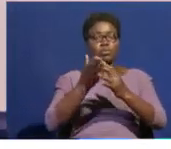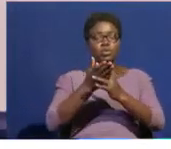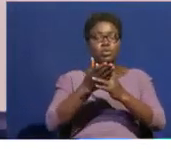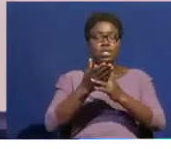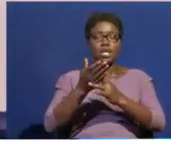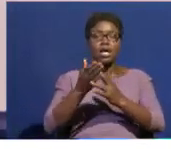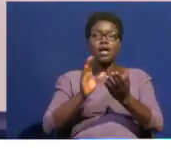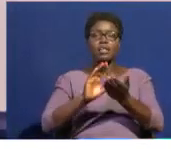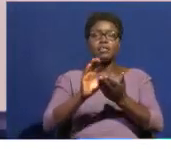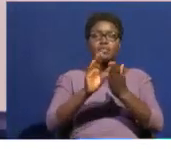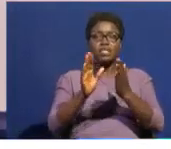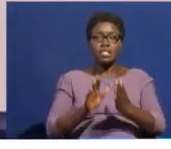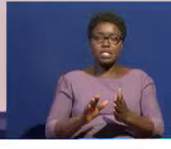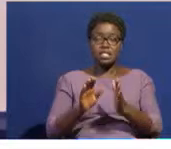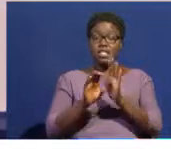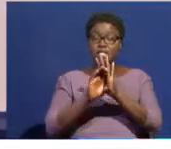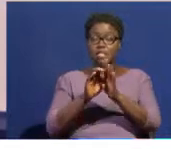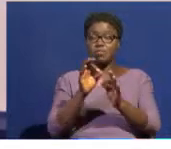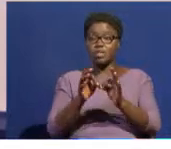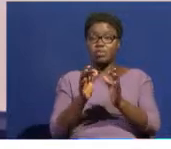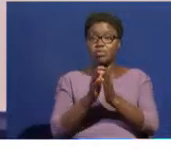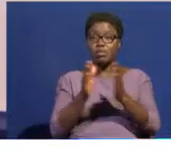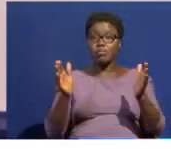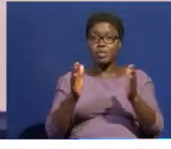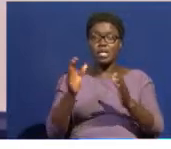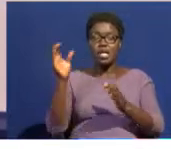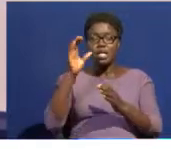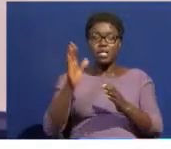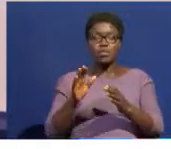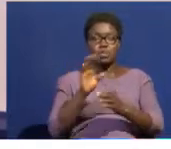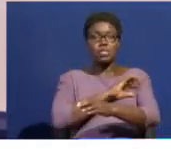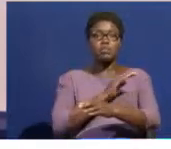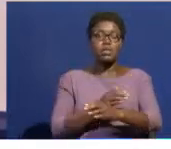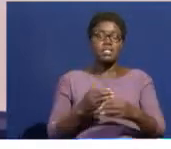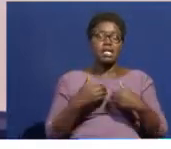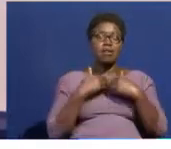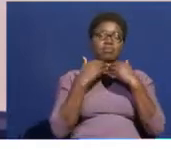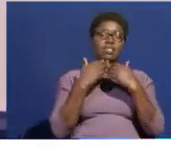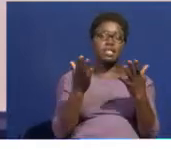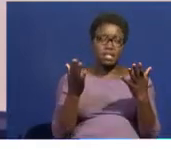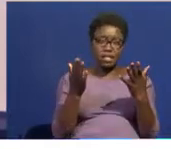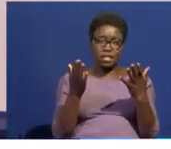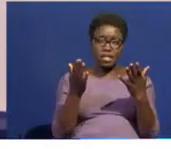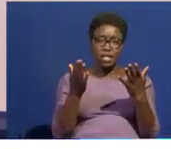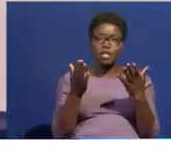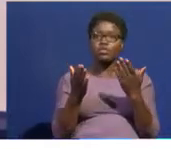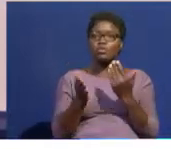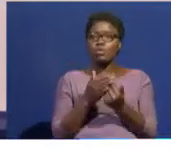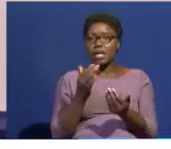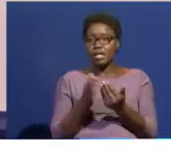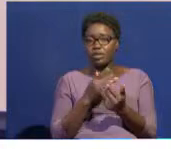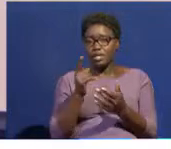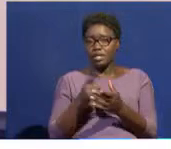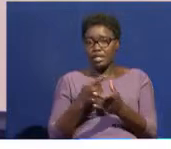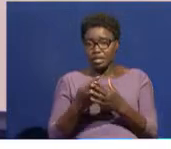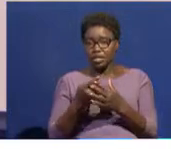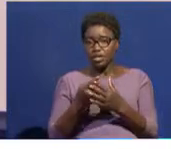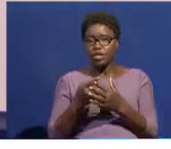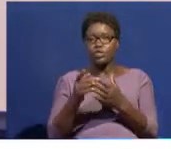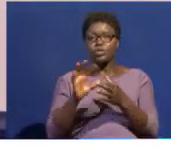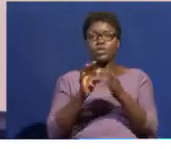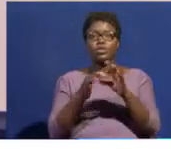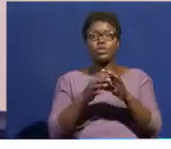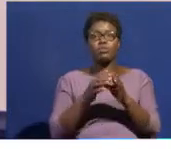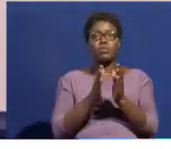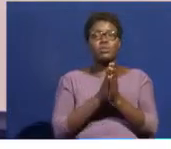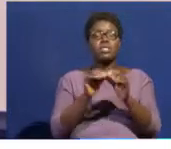vendors. For example, if you have a big client that you do not have capacity to handle, you can actually collaborate